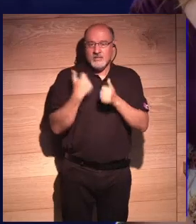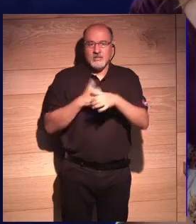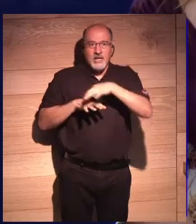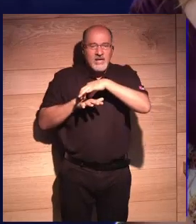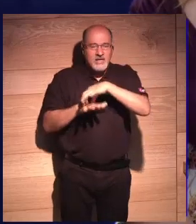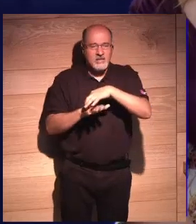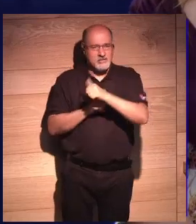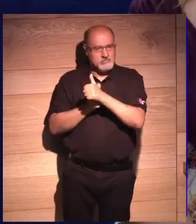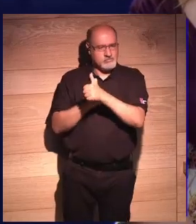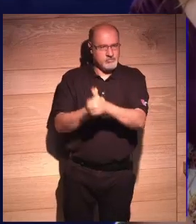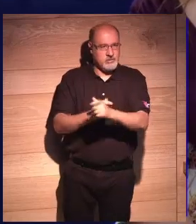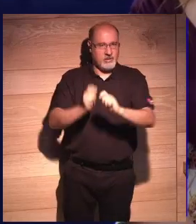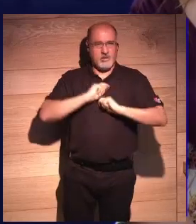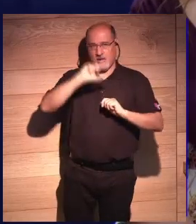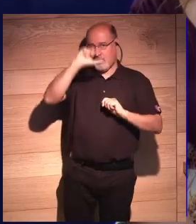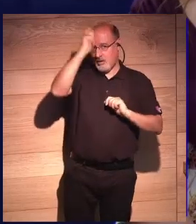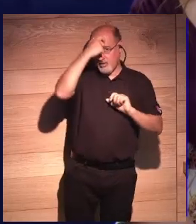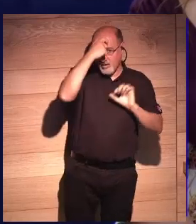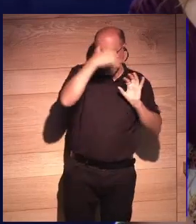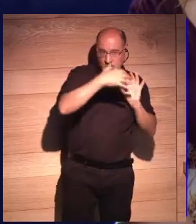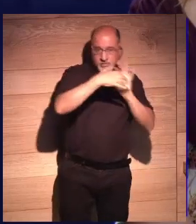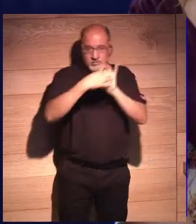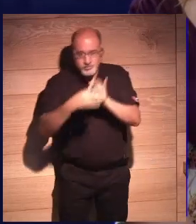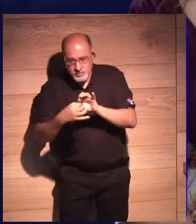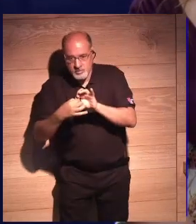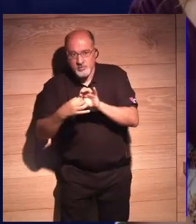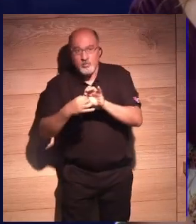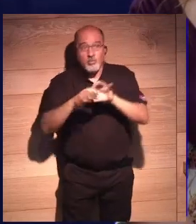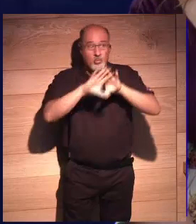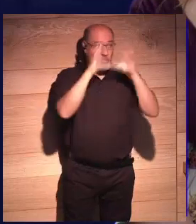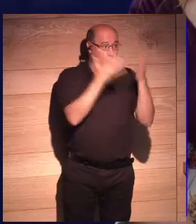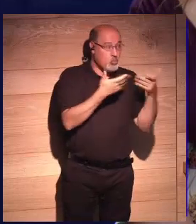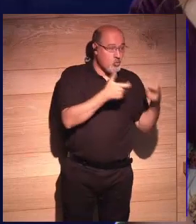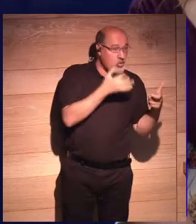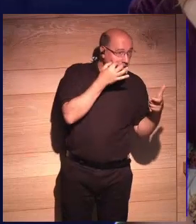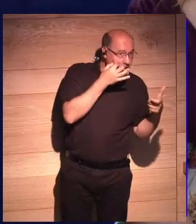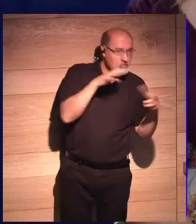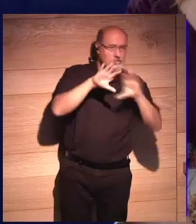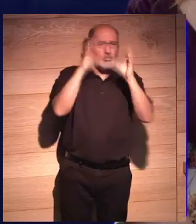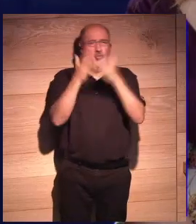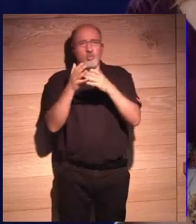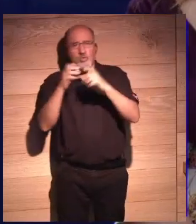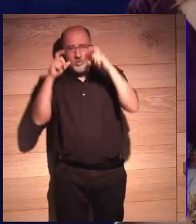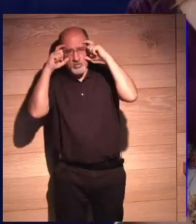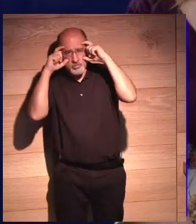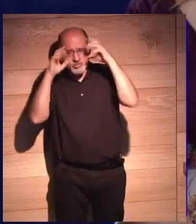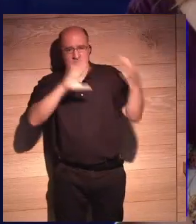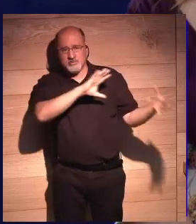had different cords because of the leather. So you need to